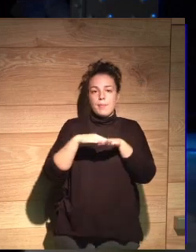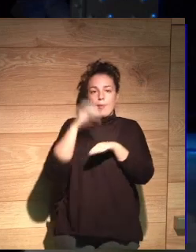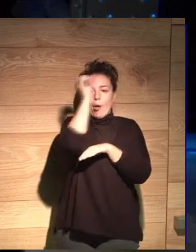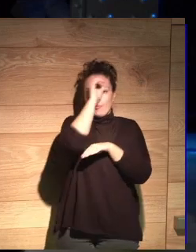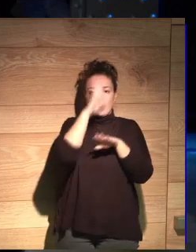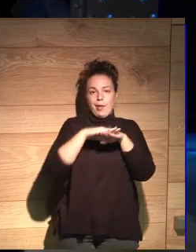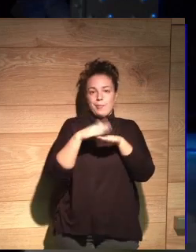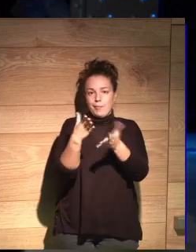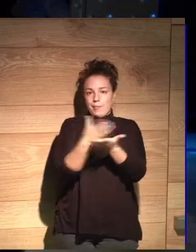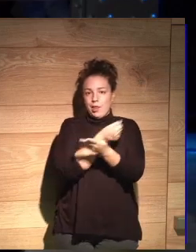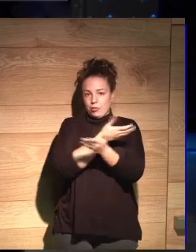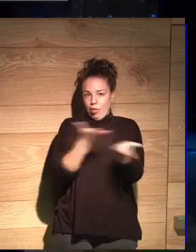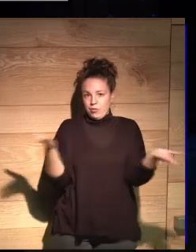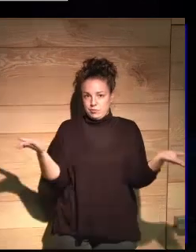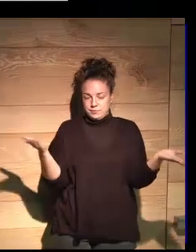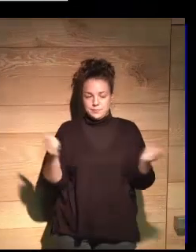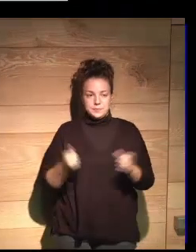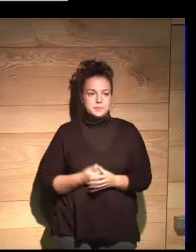for everyone.